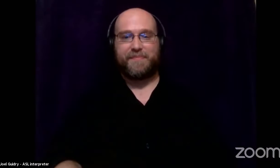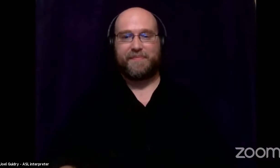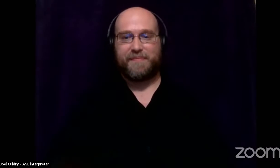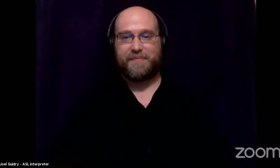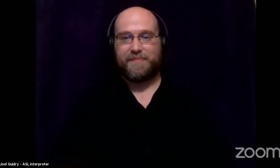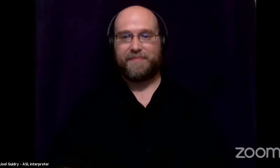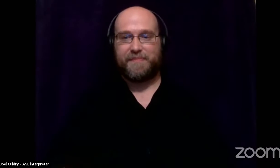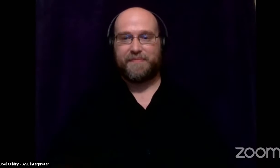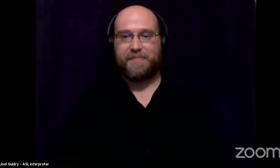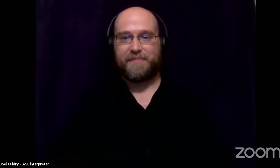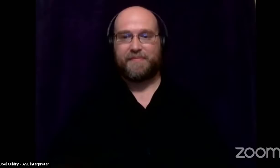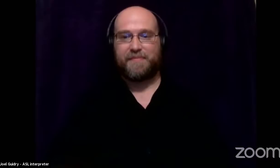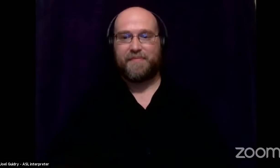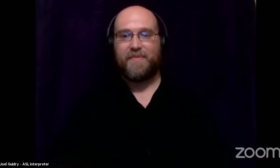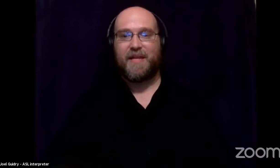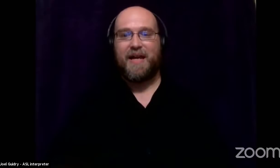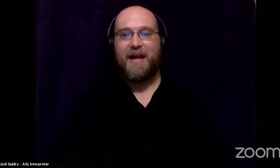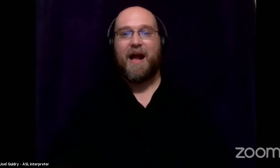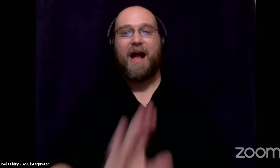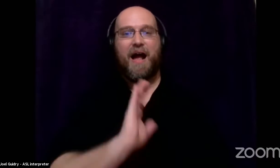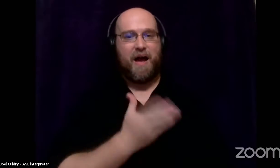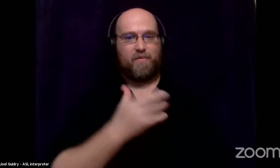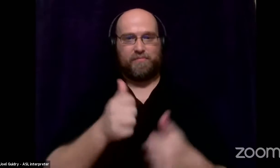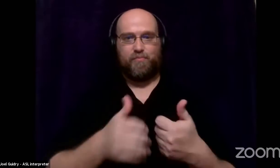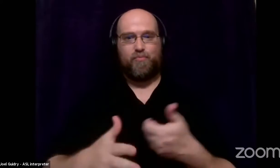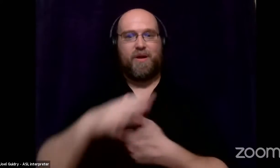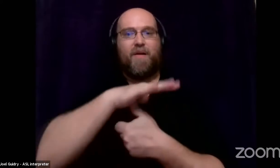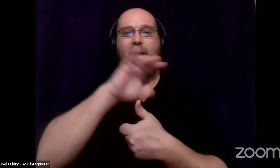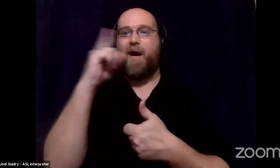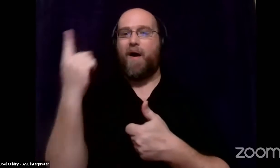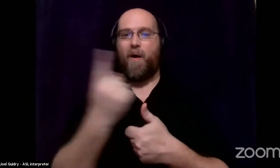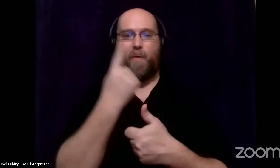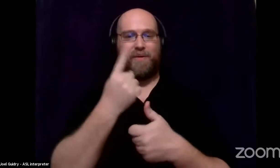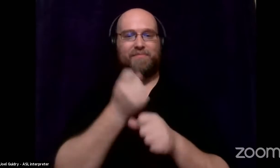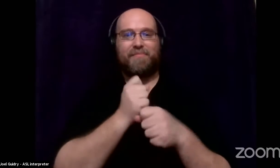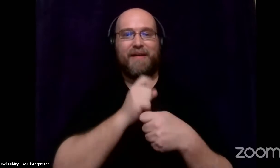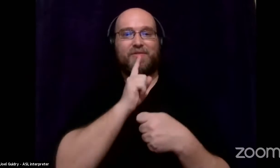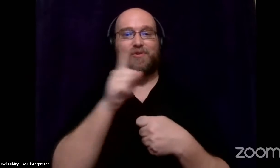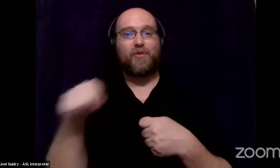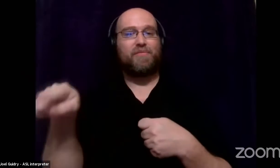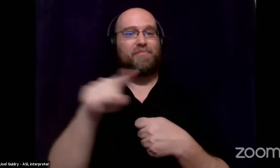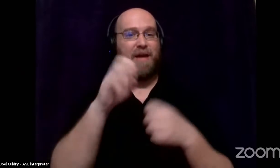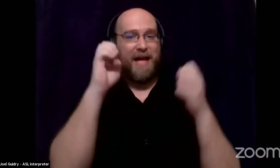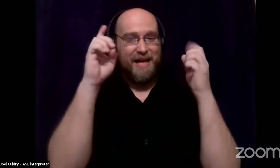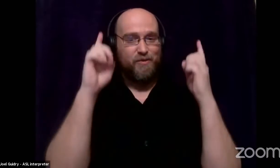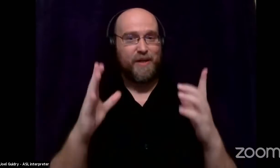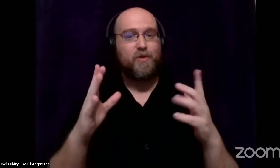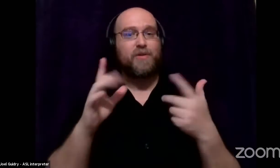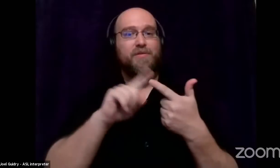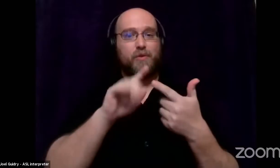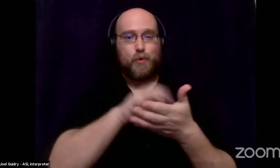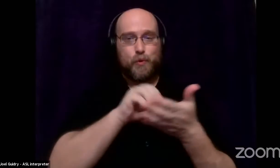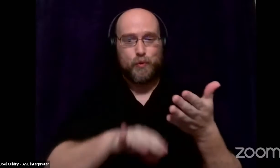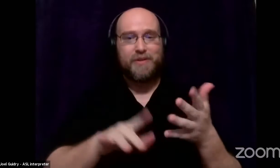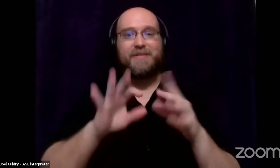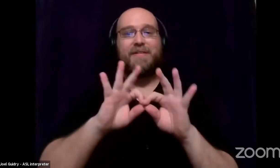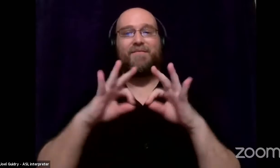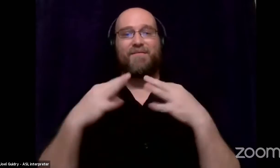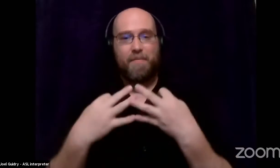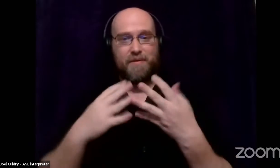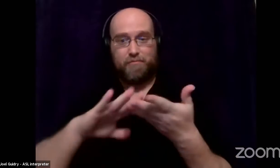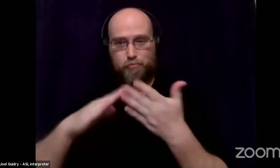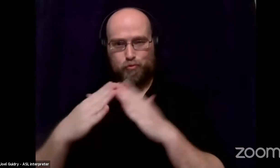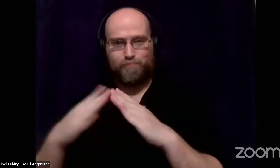has always been ensuring the health and safety of the educators, our students, families, and